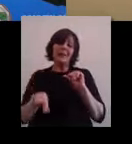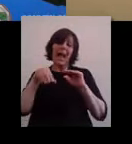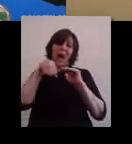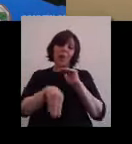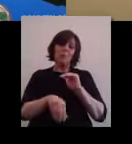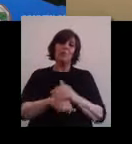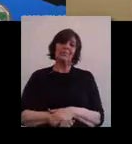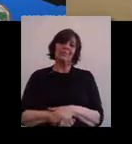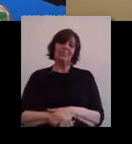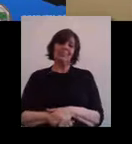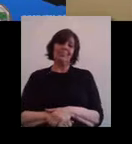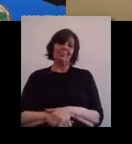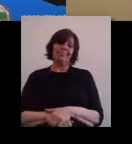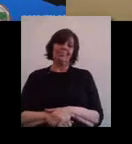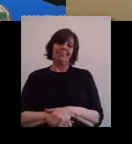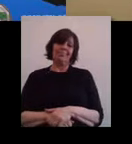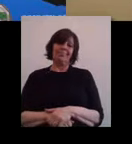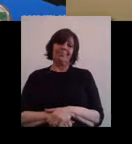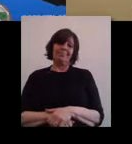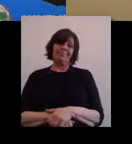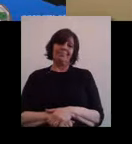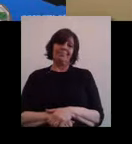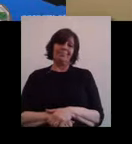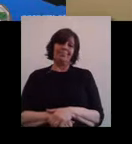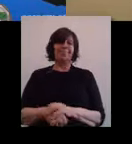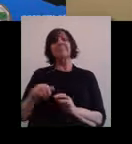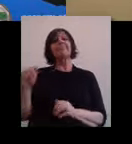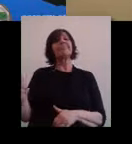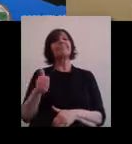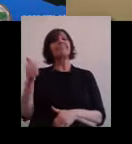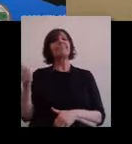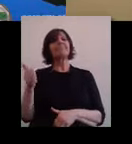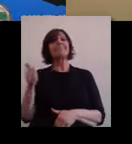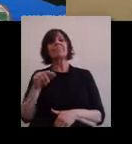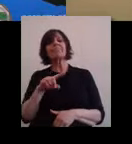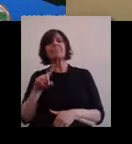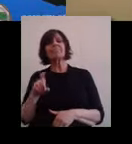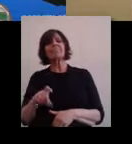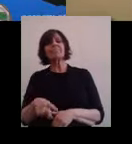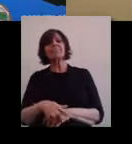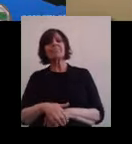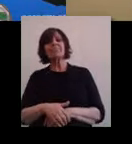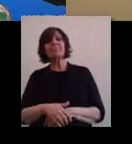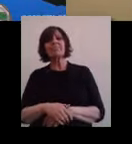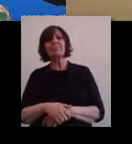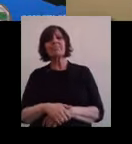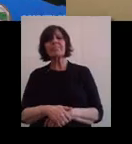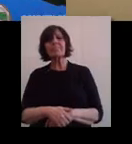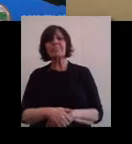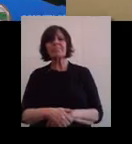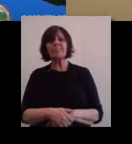Thank you, Doctor. Is there anybody else in this first round that was not announced?